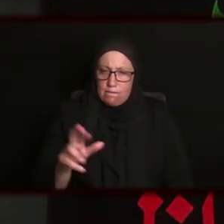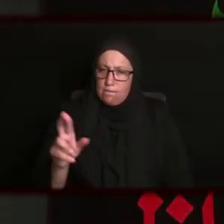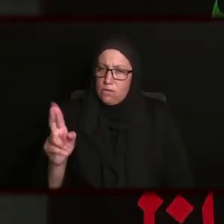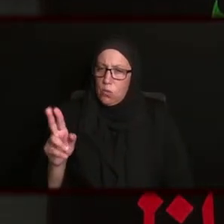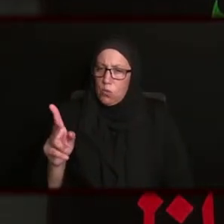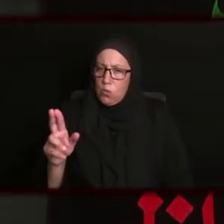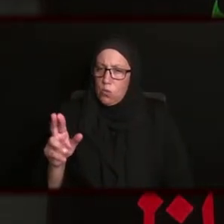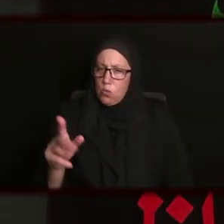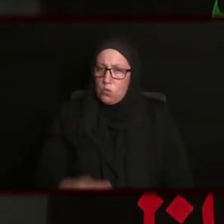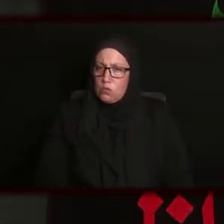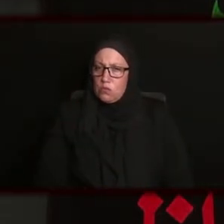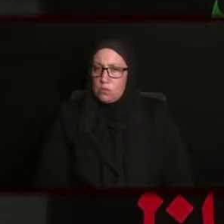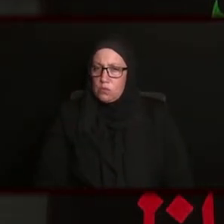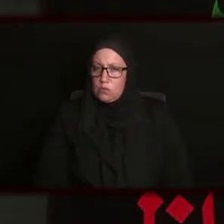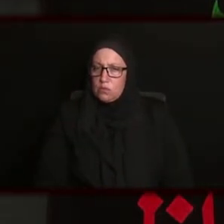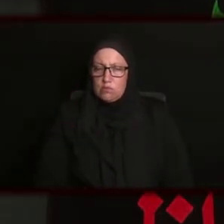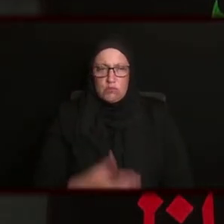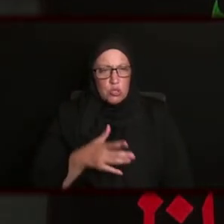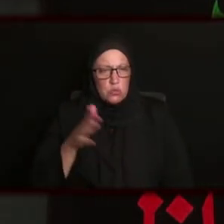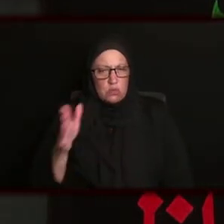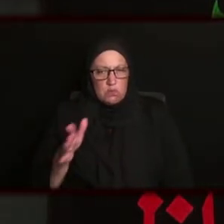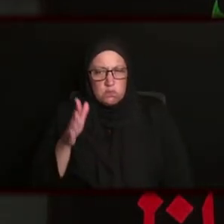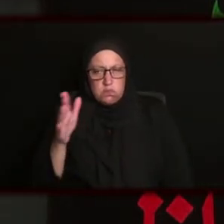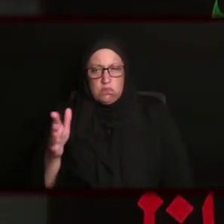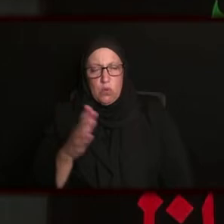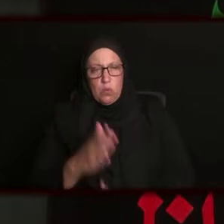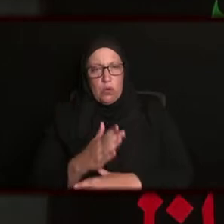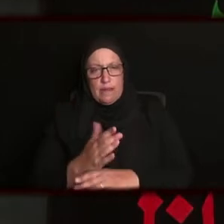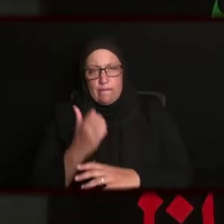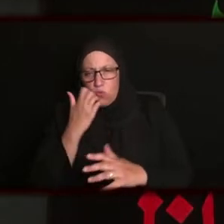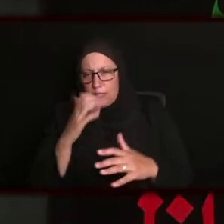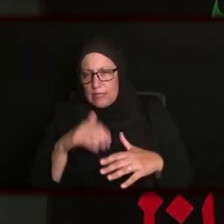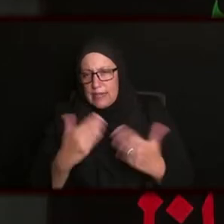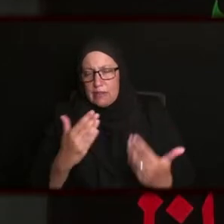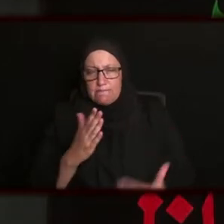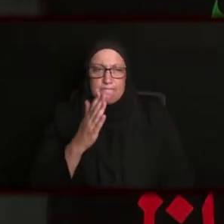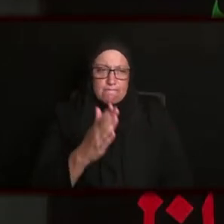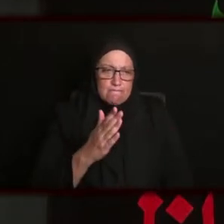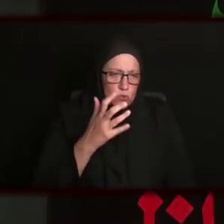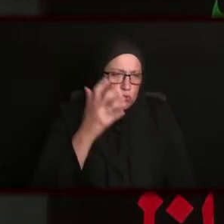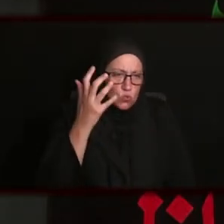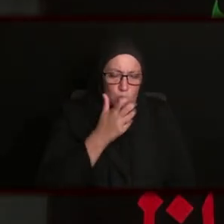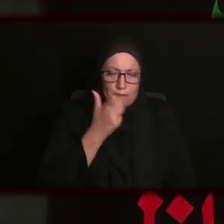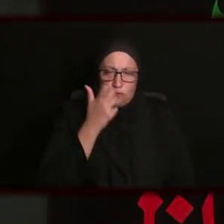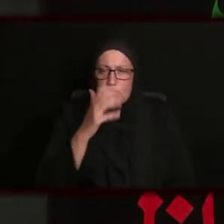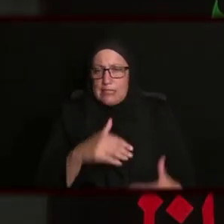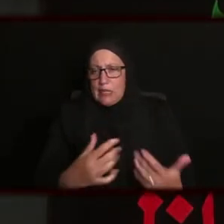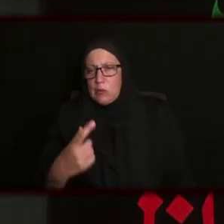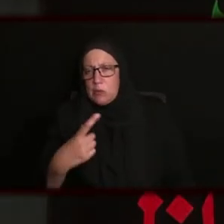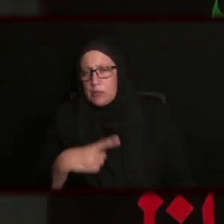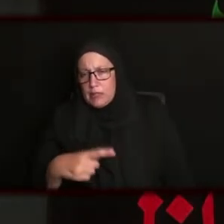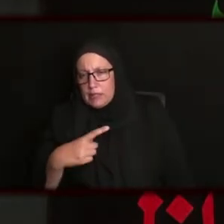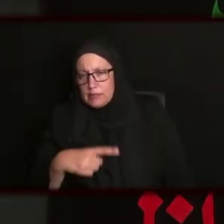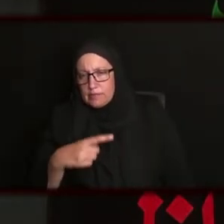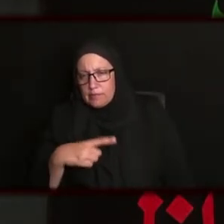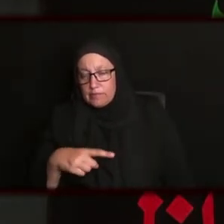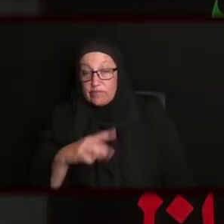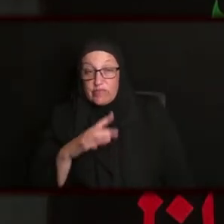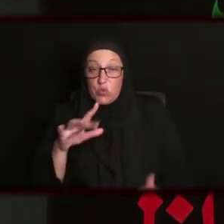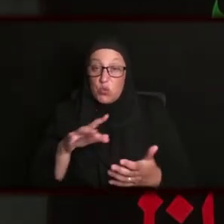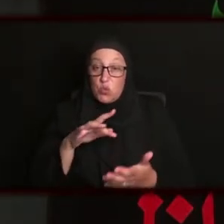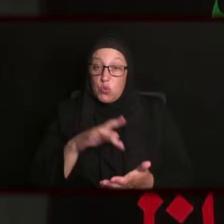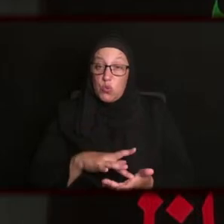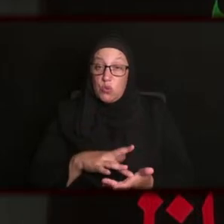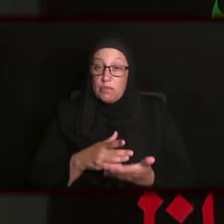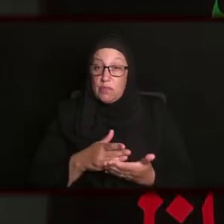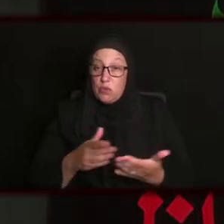Why am I going to work every day? Why am I sending my children to school? Why? At the core of it, these